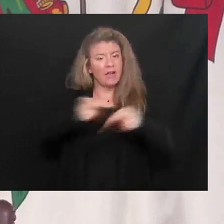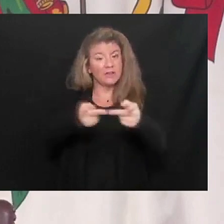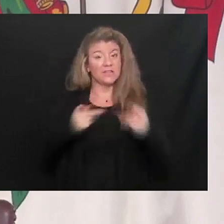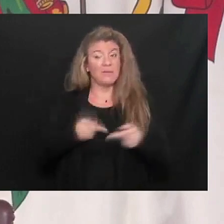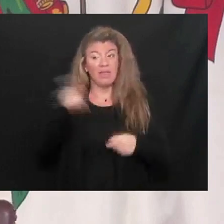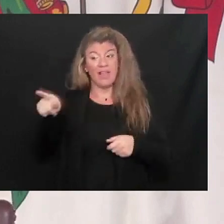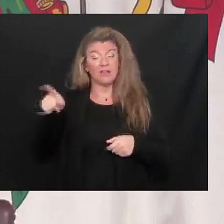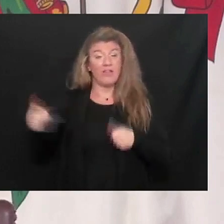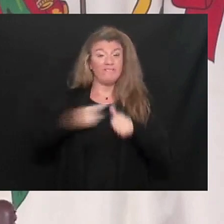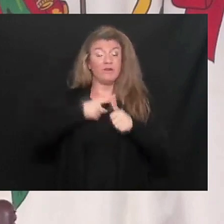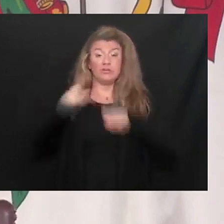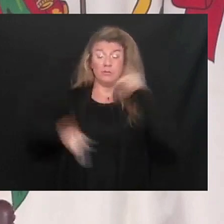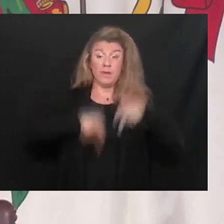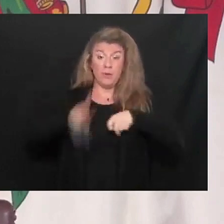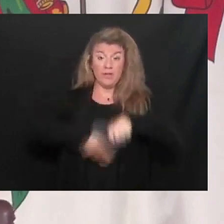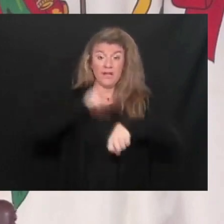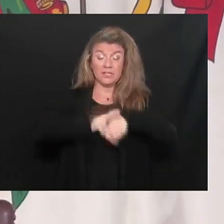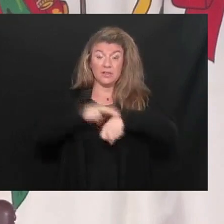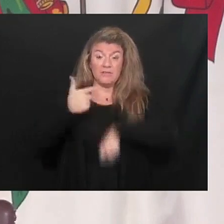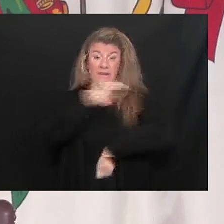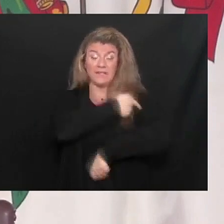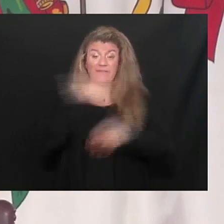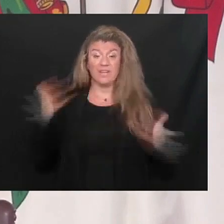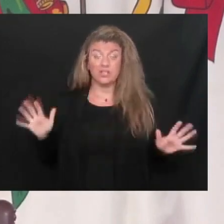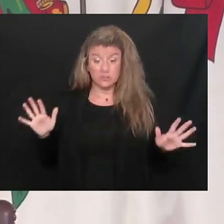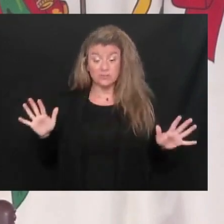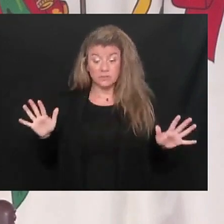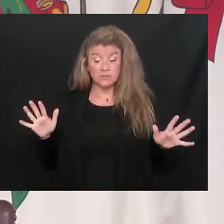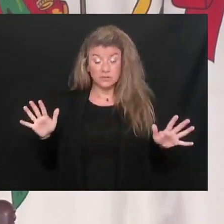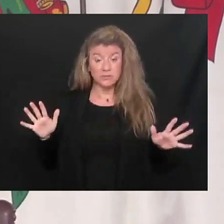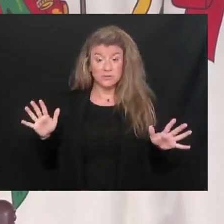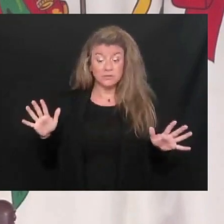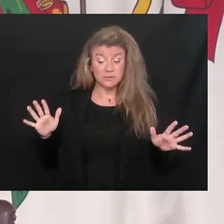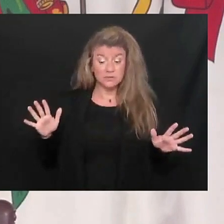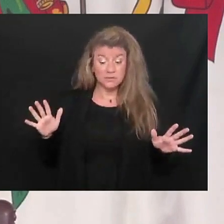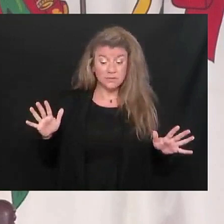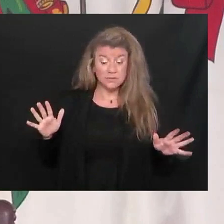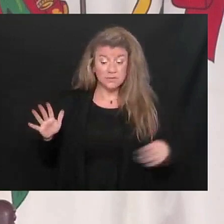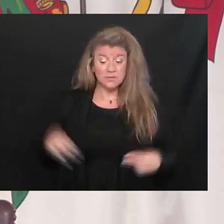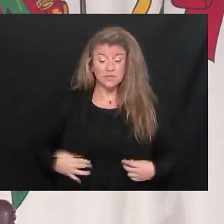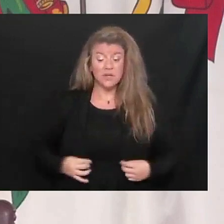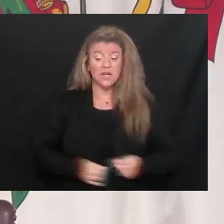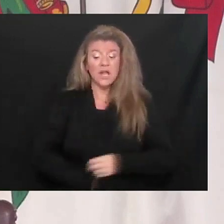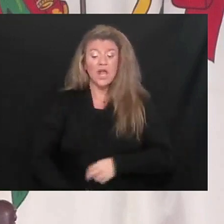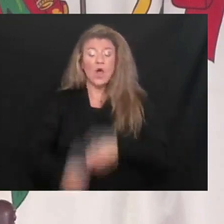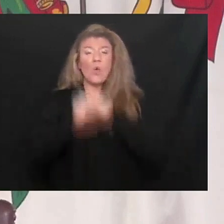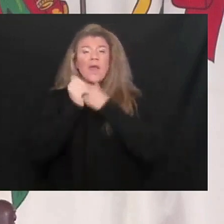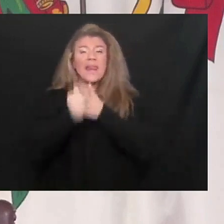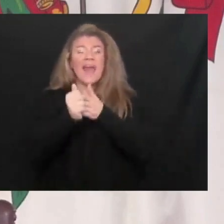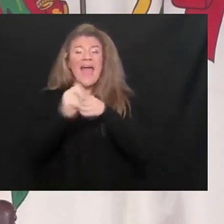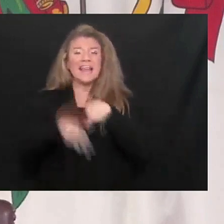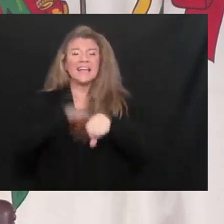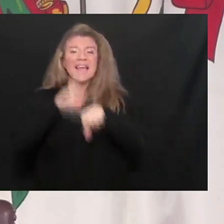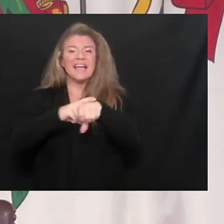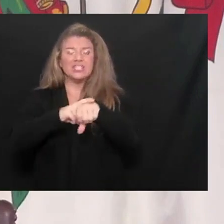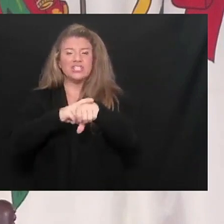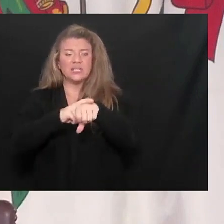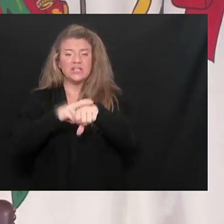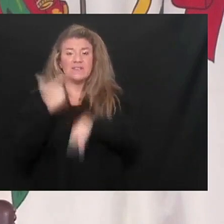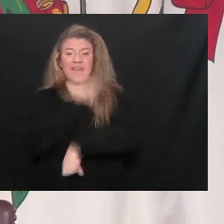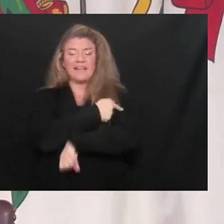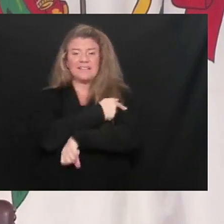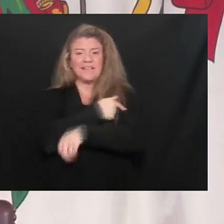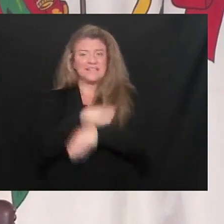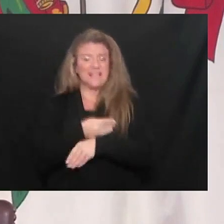some of the first people in the nation to be vaccinated. We led the nation in getting out our vaccines, did we